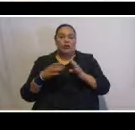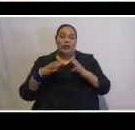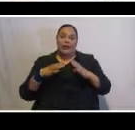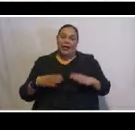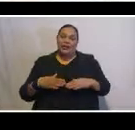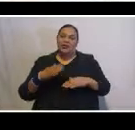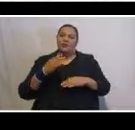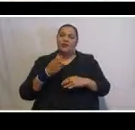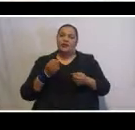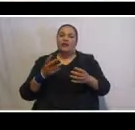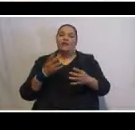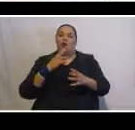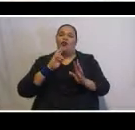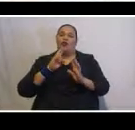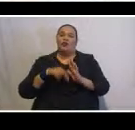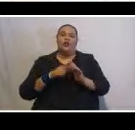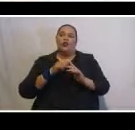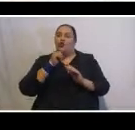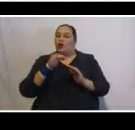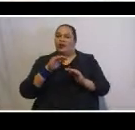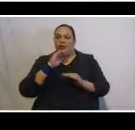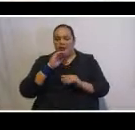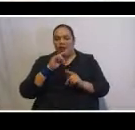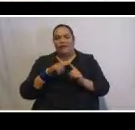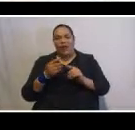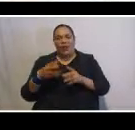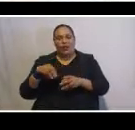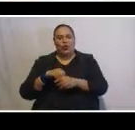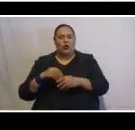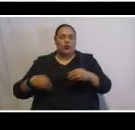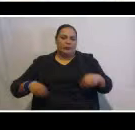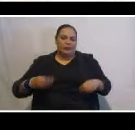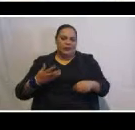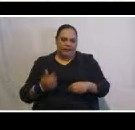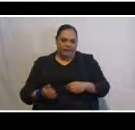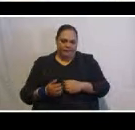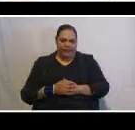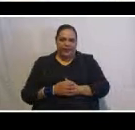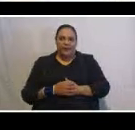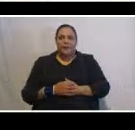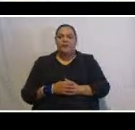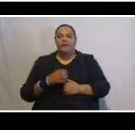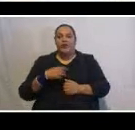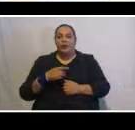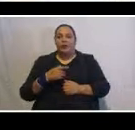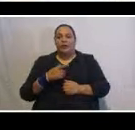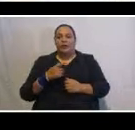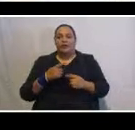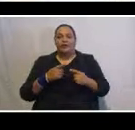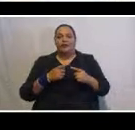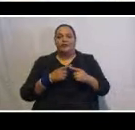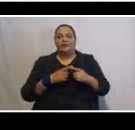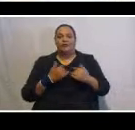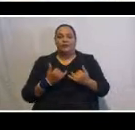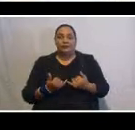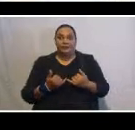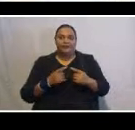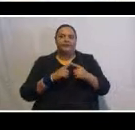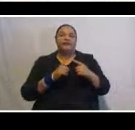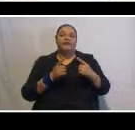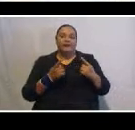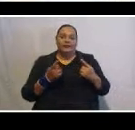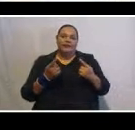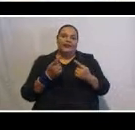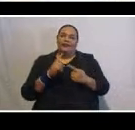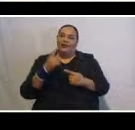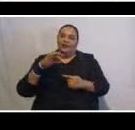that are the result of inefficiency and imprudent mismanagement. Our recommendations. First, affordable